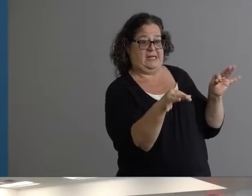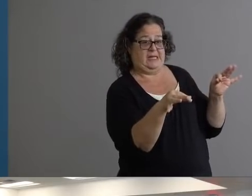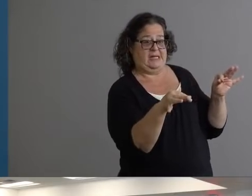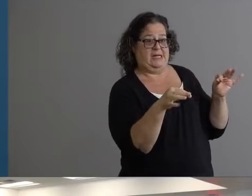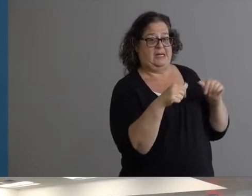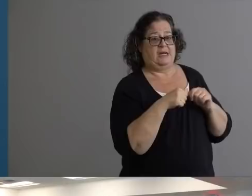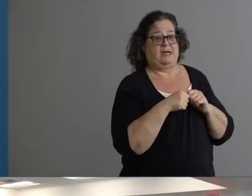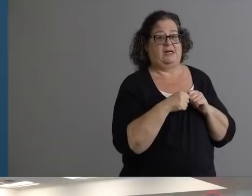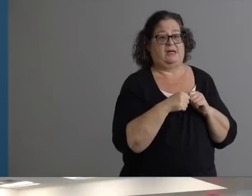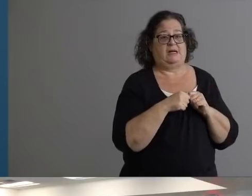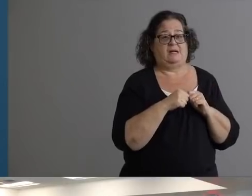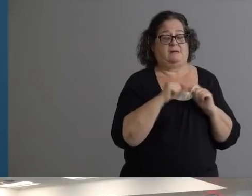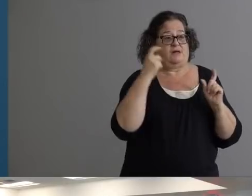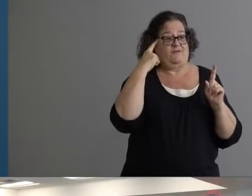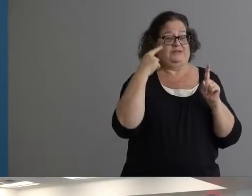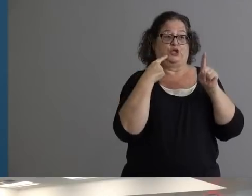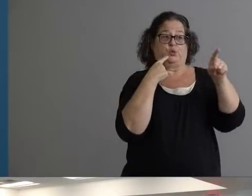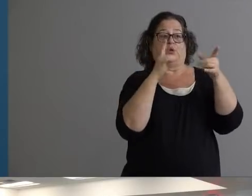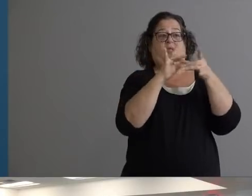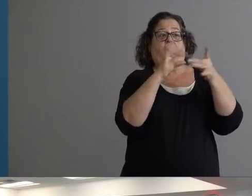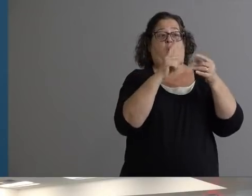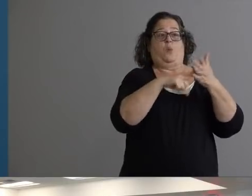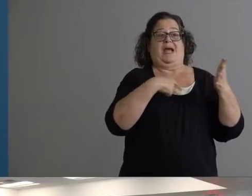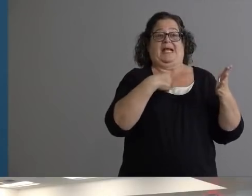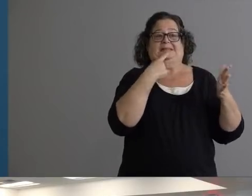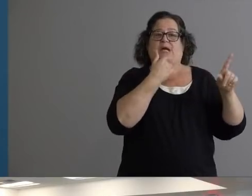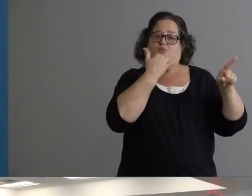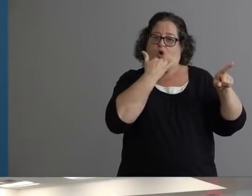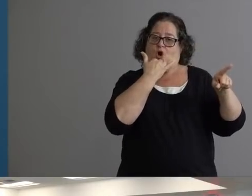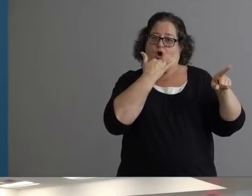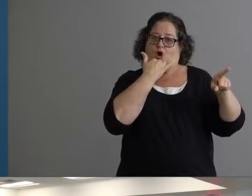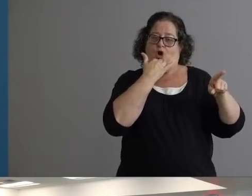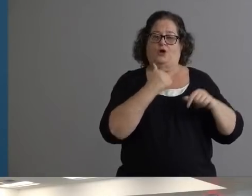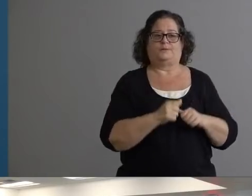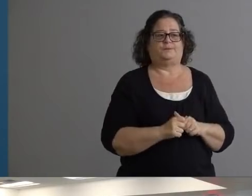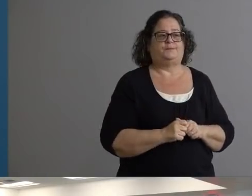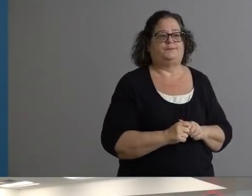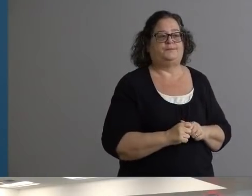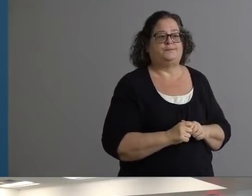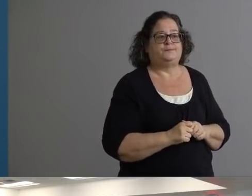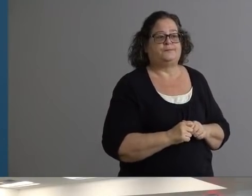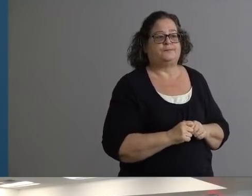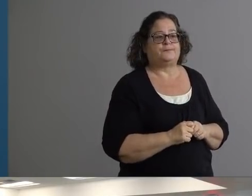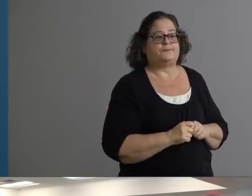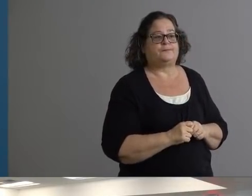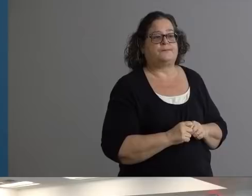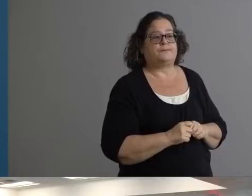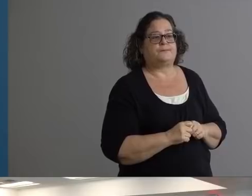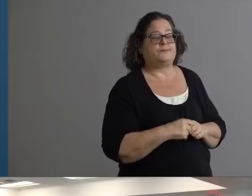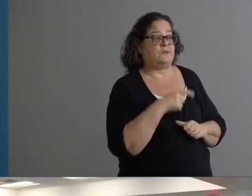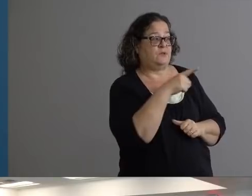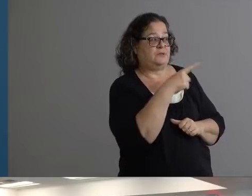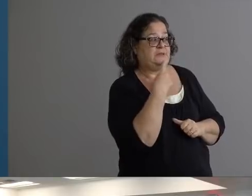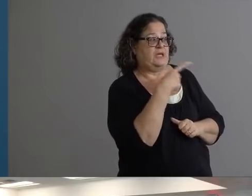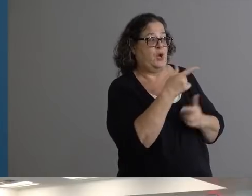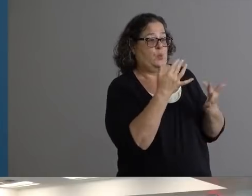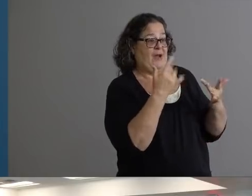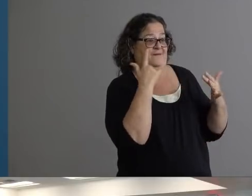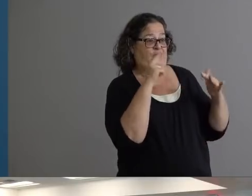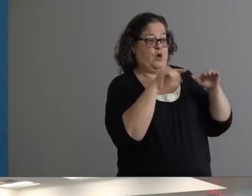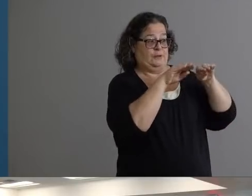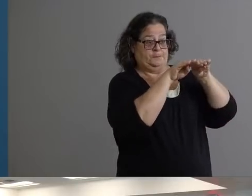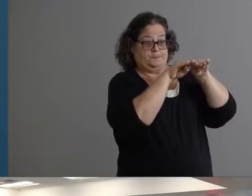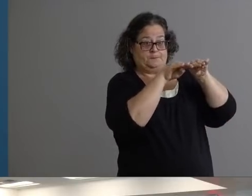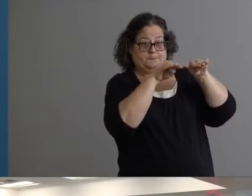works? Because No, we want to see a decline. We How want long to do see you a think that's decline. going to take? Well, over 10 days, we've